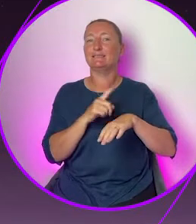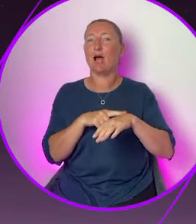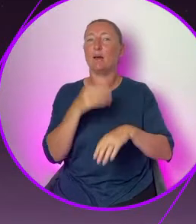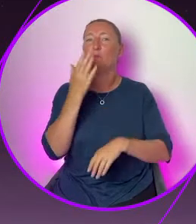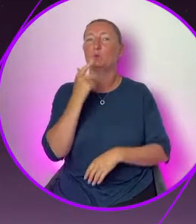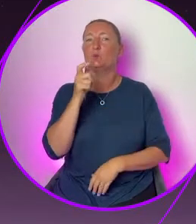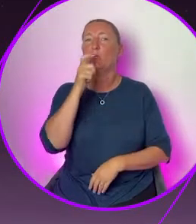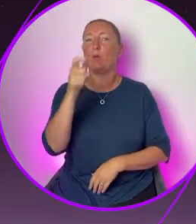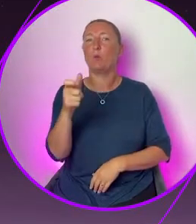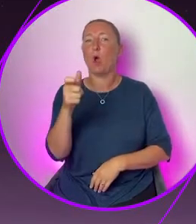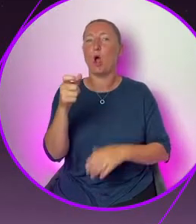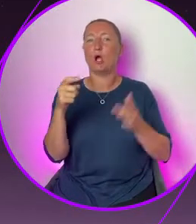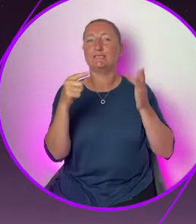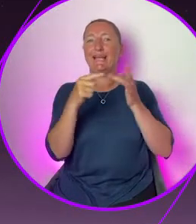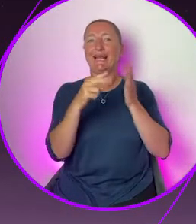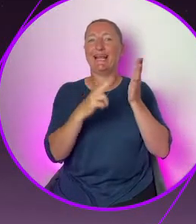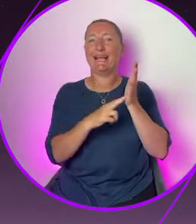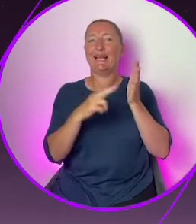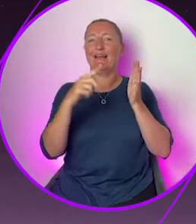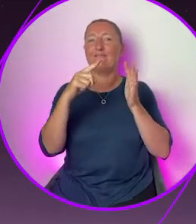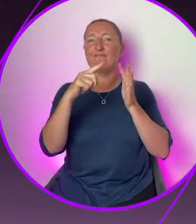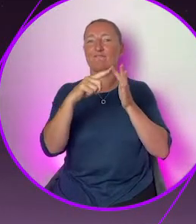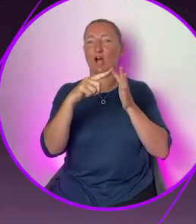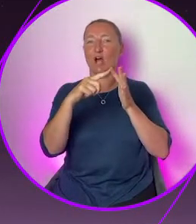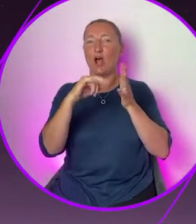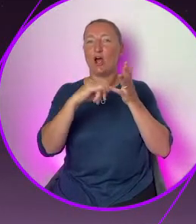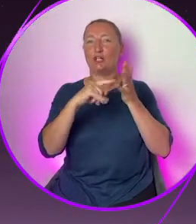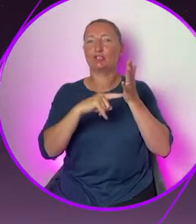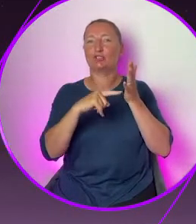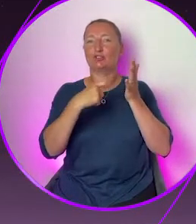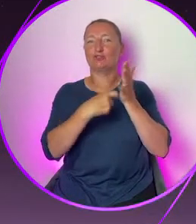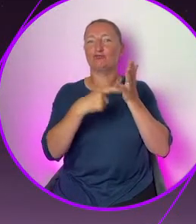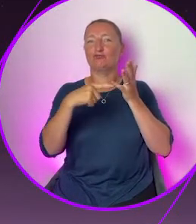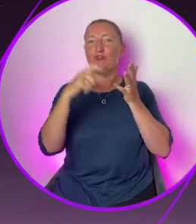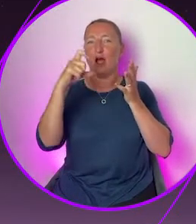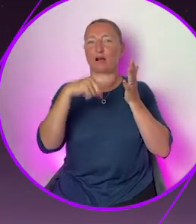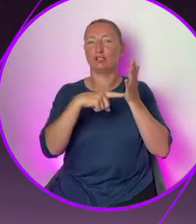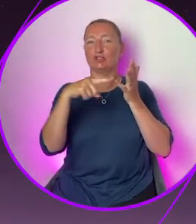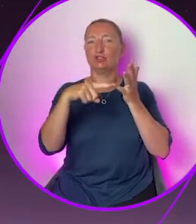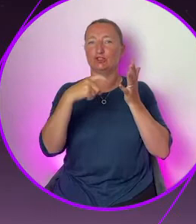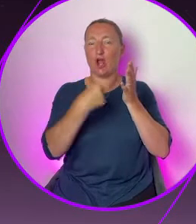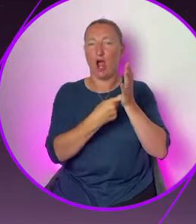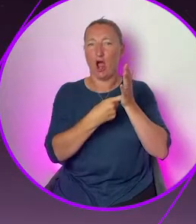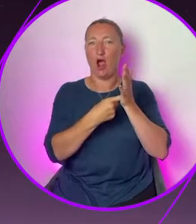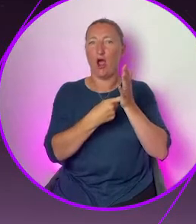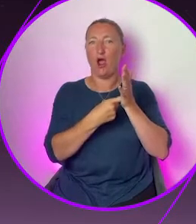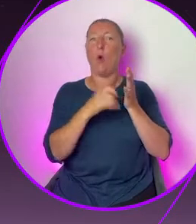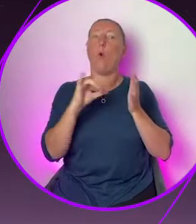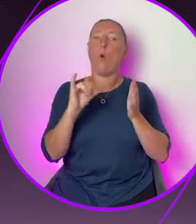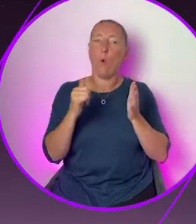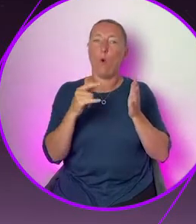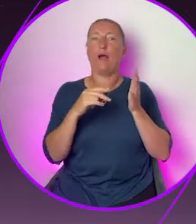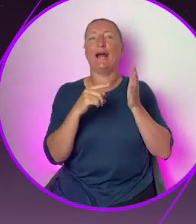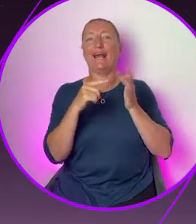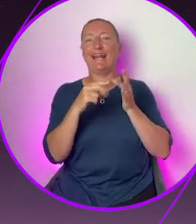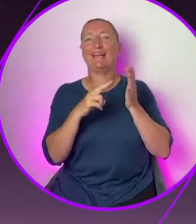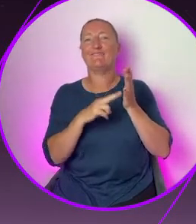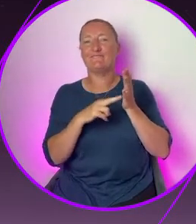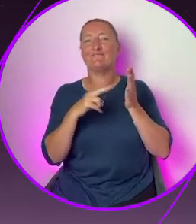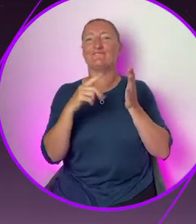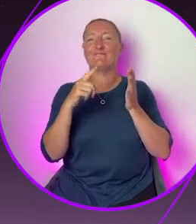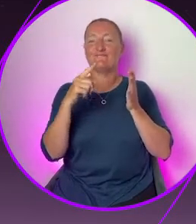infrastructure, infrastructures, or infrastructural in Phase 2. We will get back to the lucky